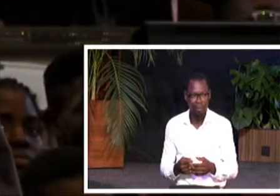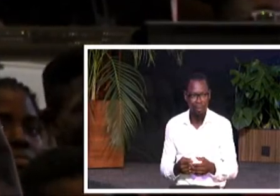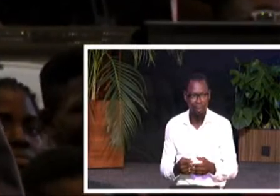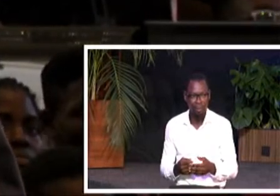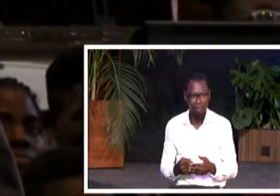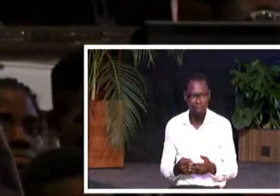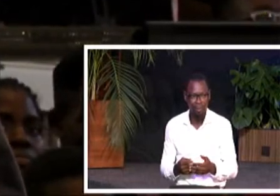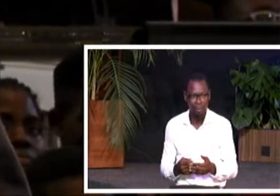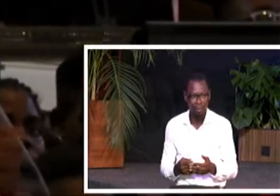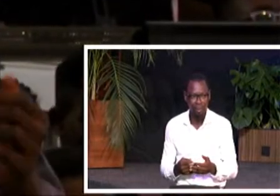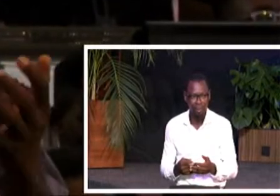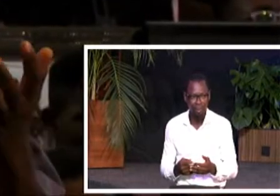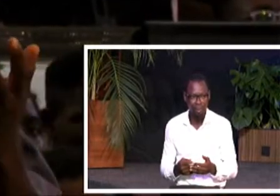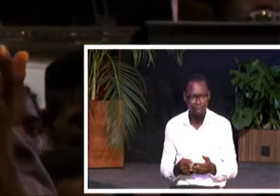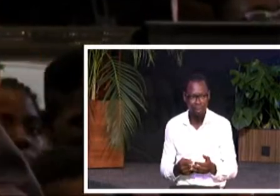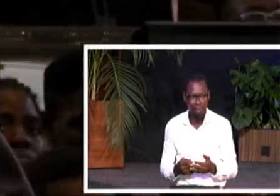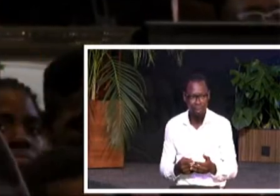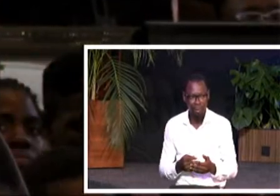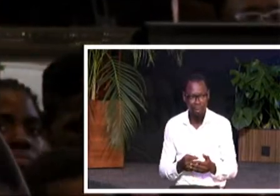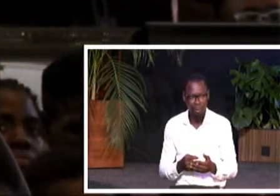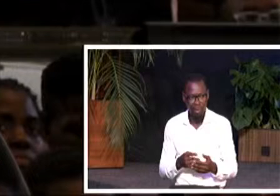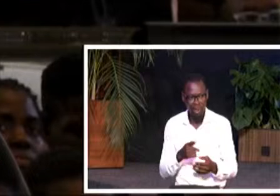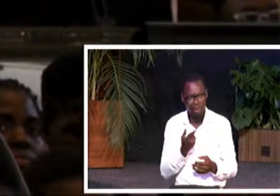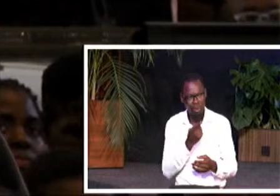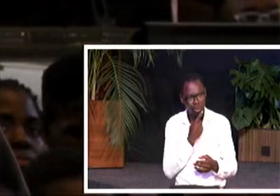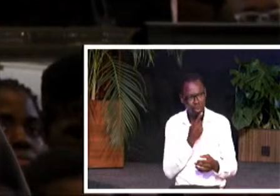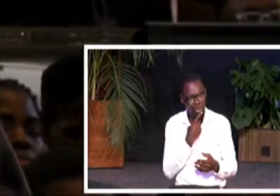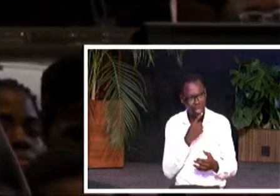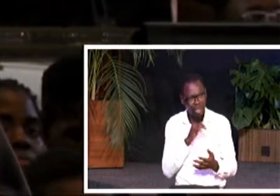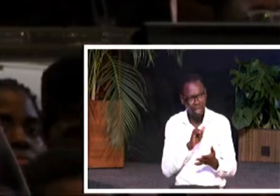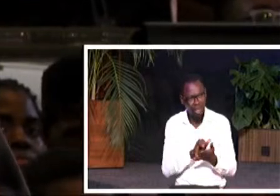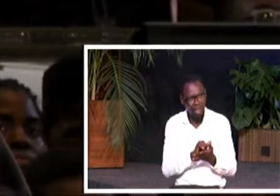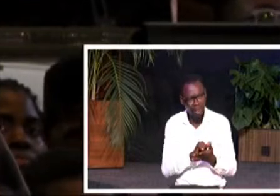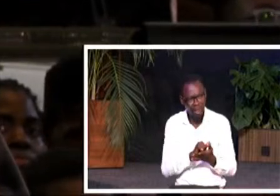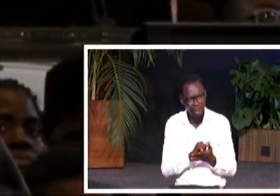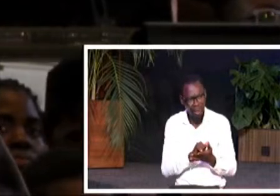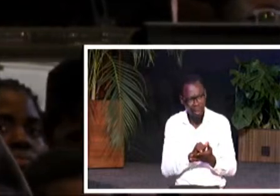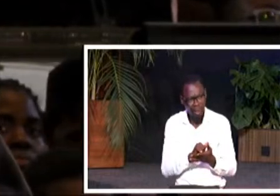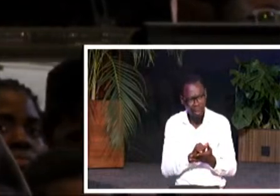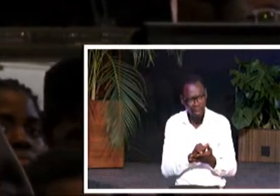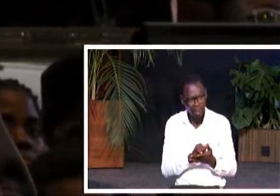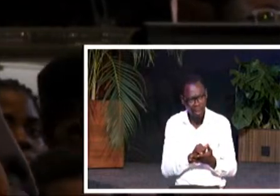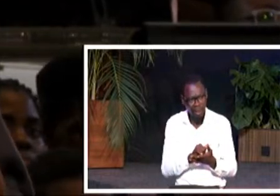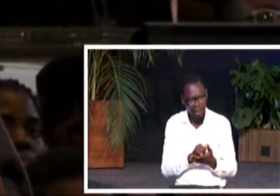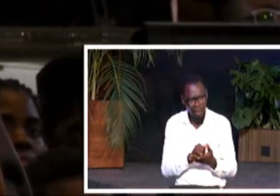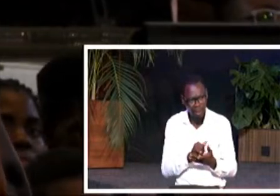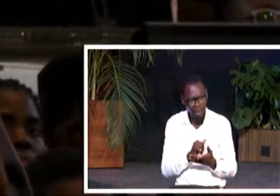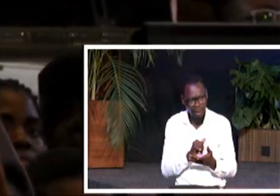the question is about, you made mention that Eden Tree